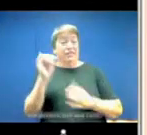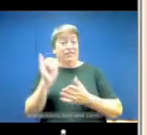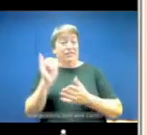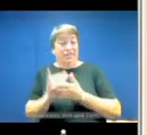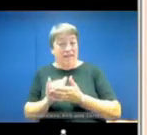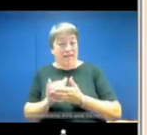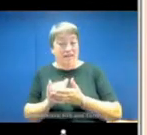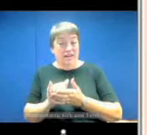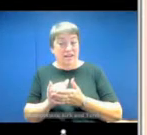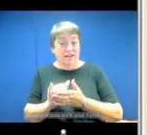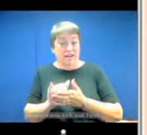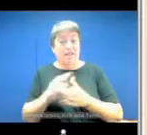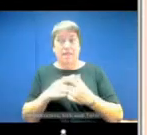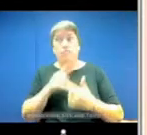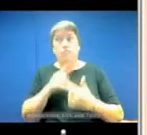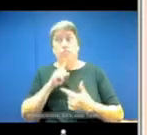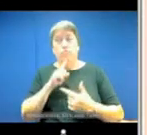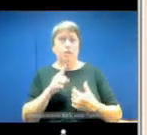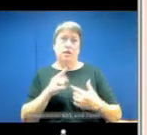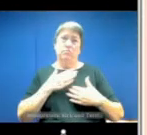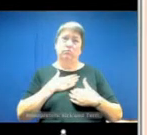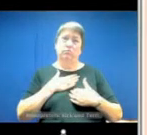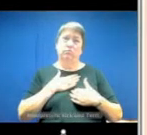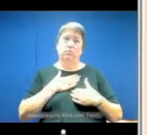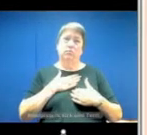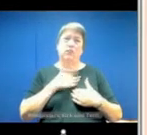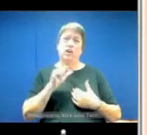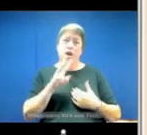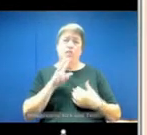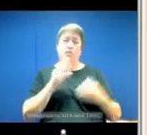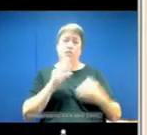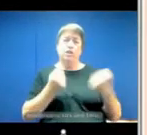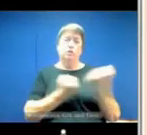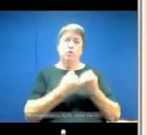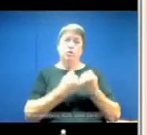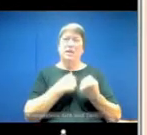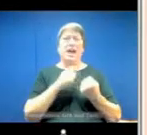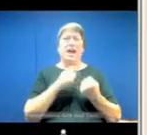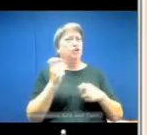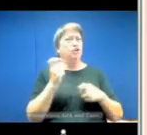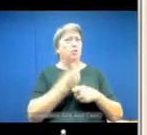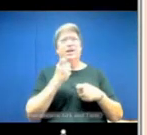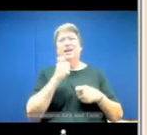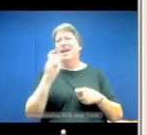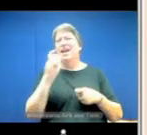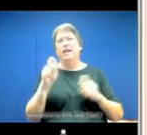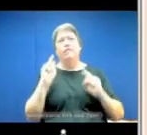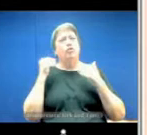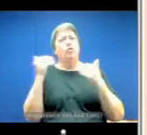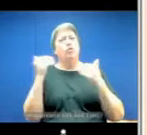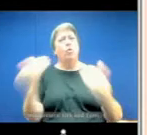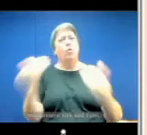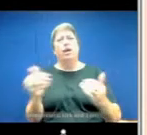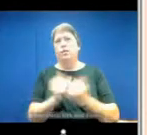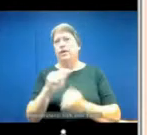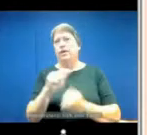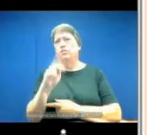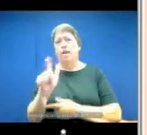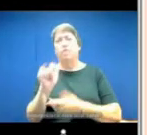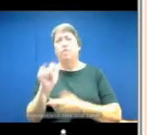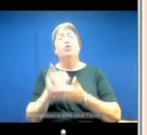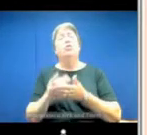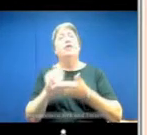my favor and I should win this case without having to go to trial. That's called a motion for summary judgment.